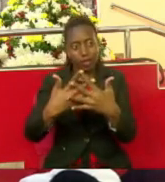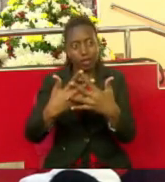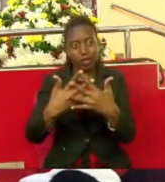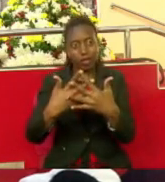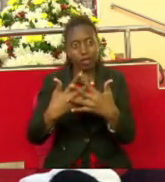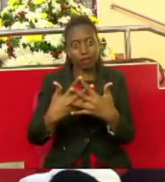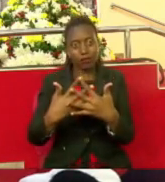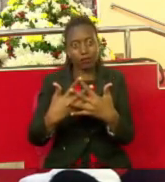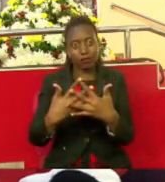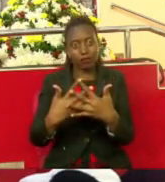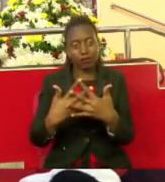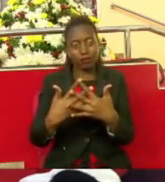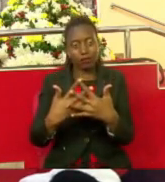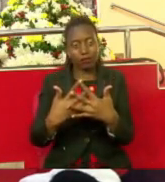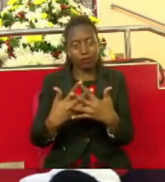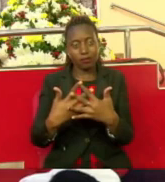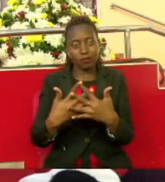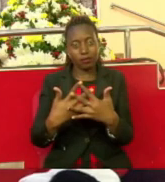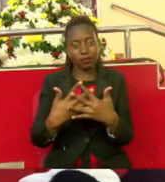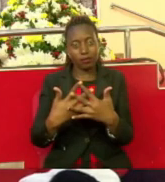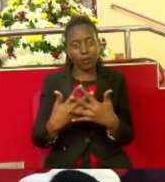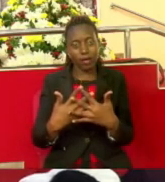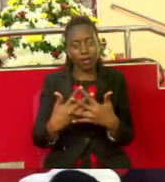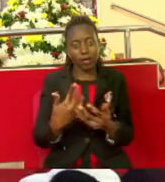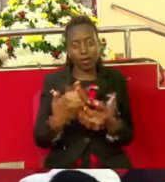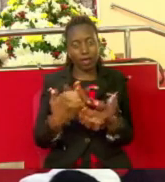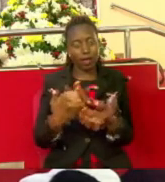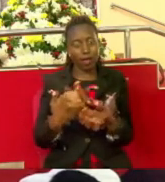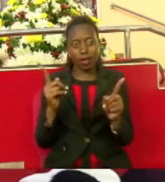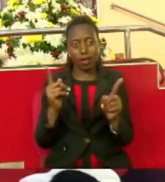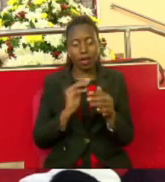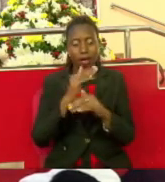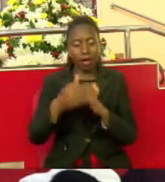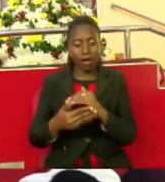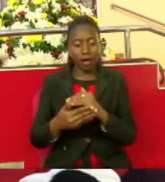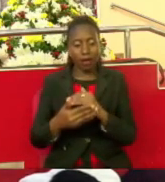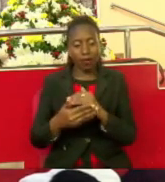But you understand that my father came out of jail and was swallowed up